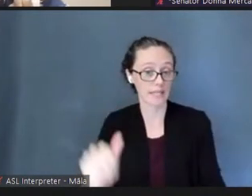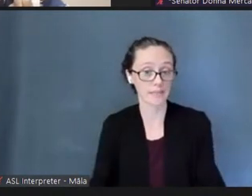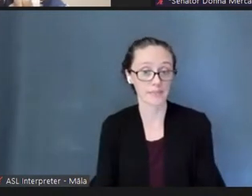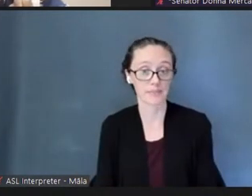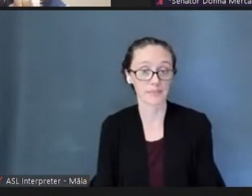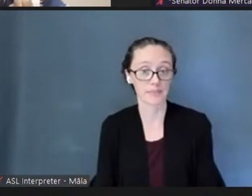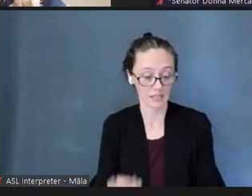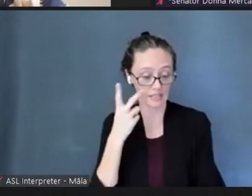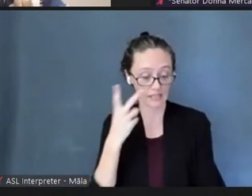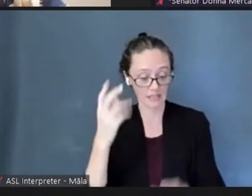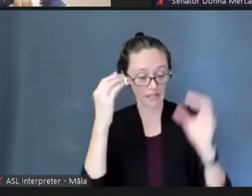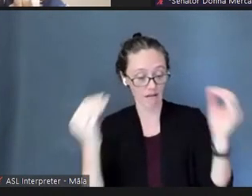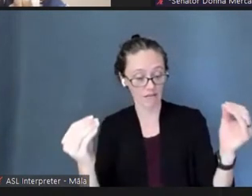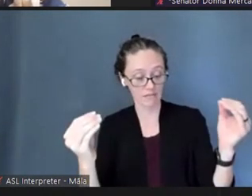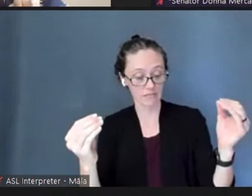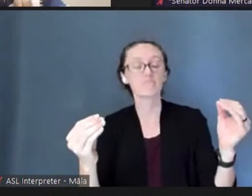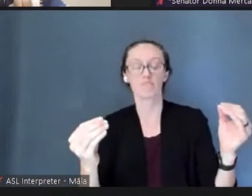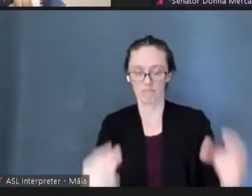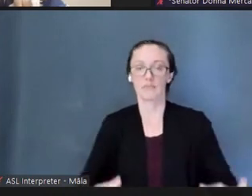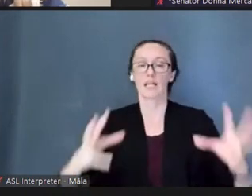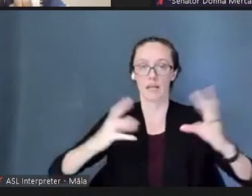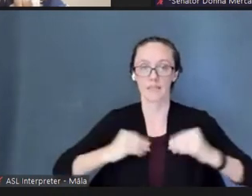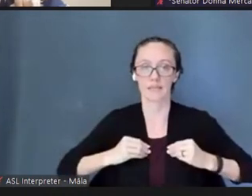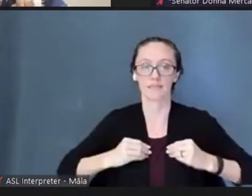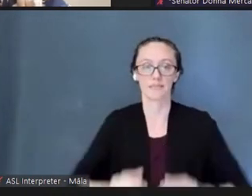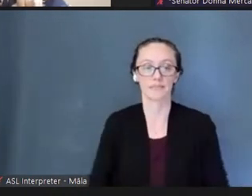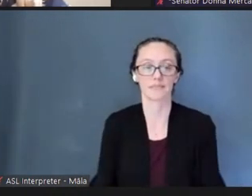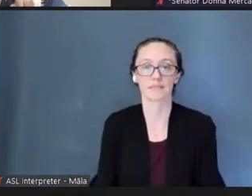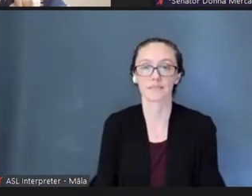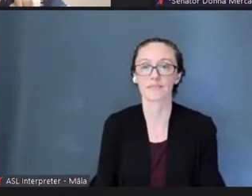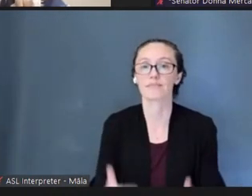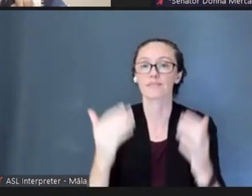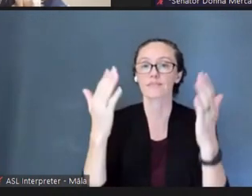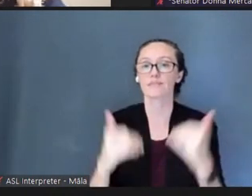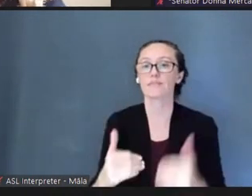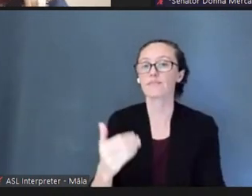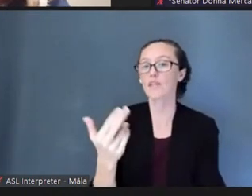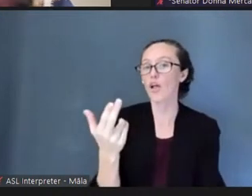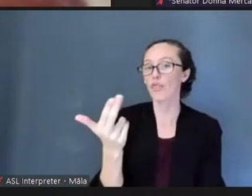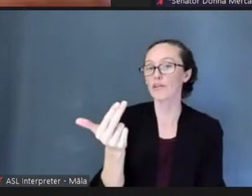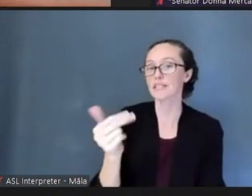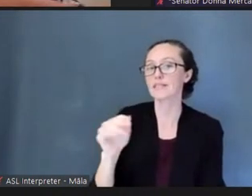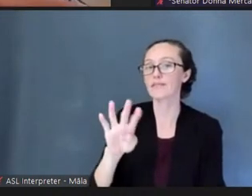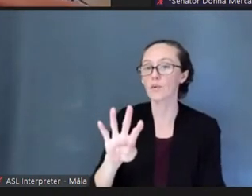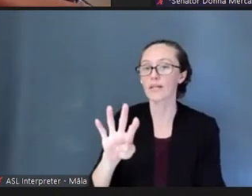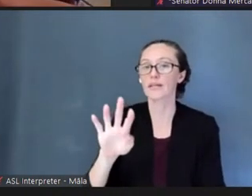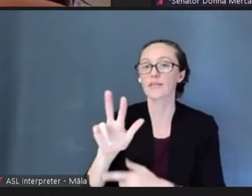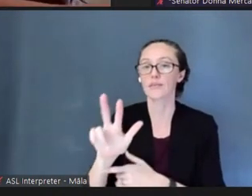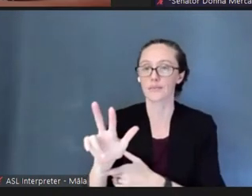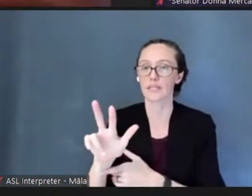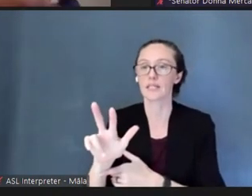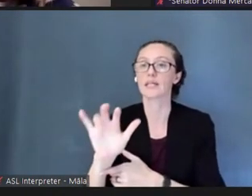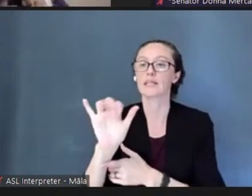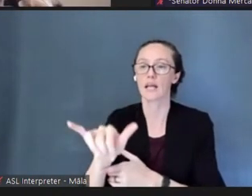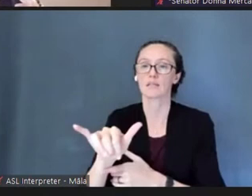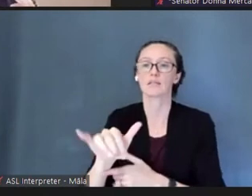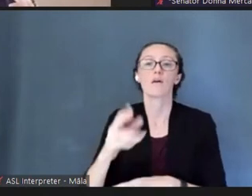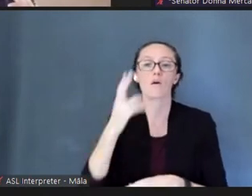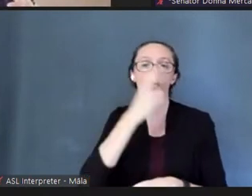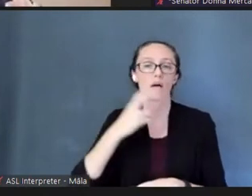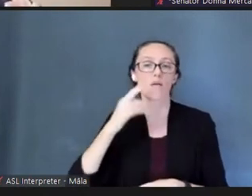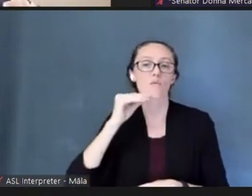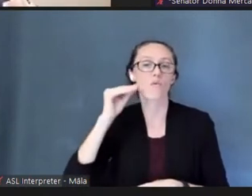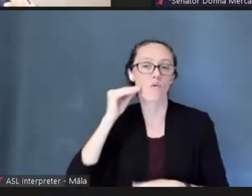Seeing none, Chair, recommendation adopted. Thank you. Next up is SB 1343, removes acreage restrictions on leases of Hawaiian homelands for